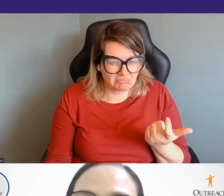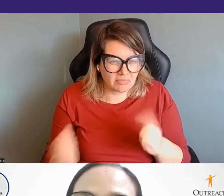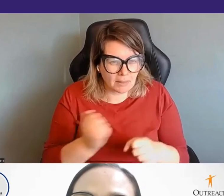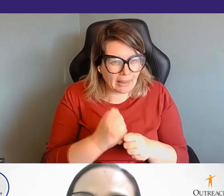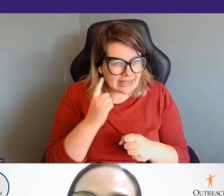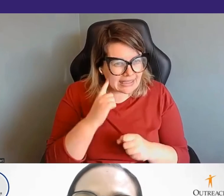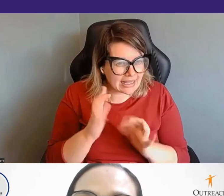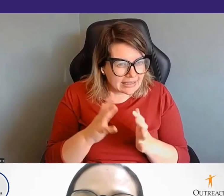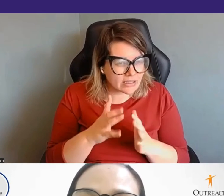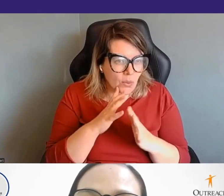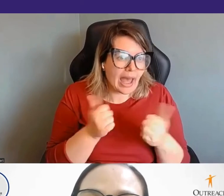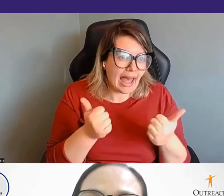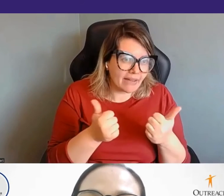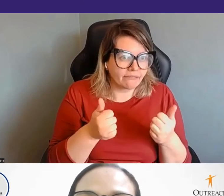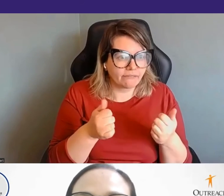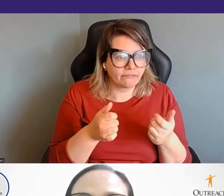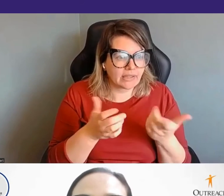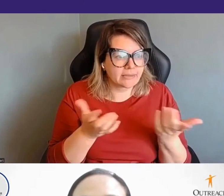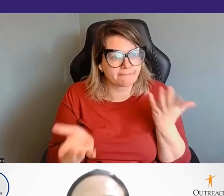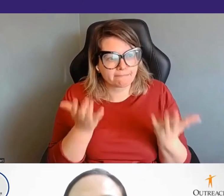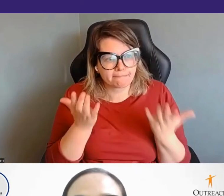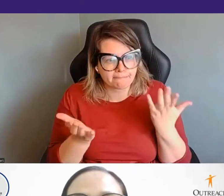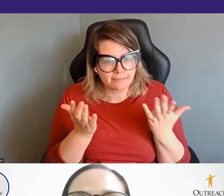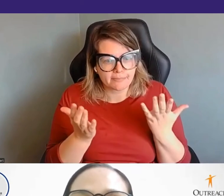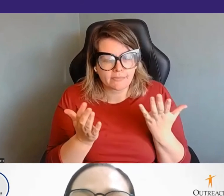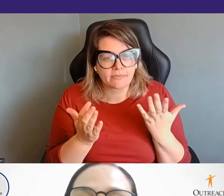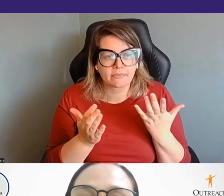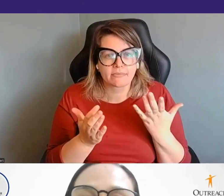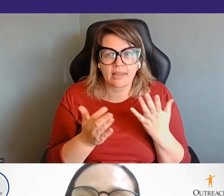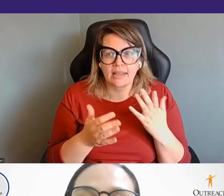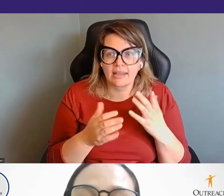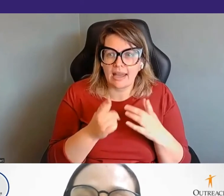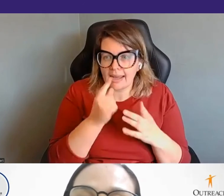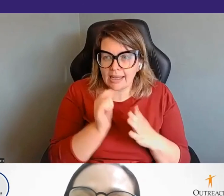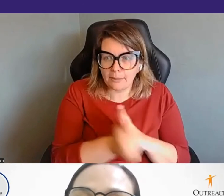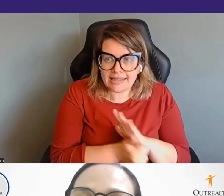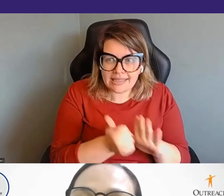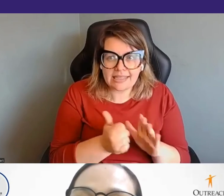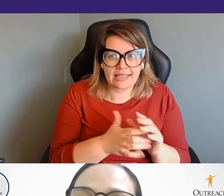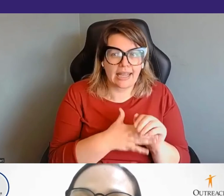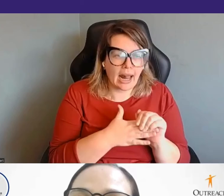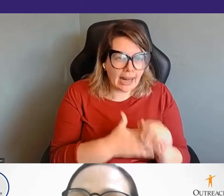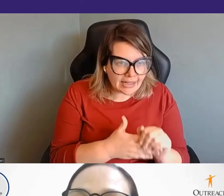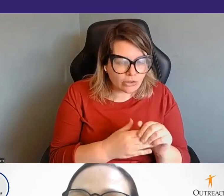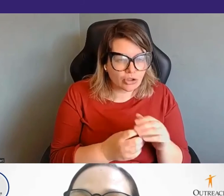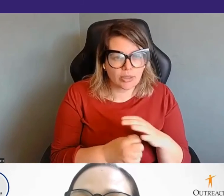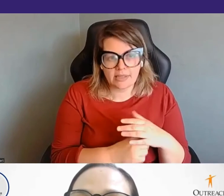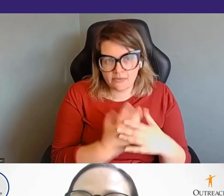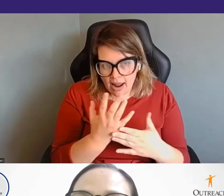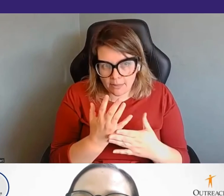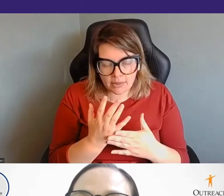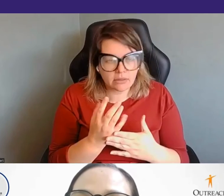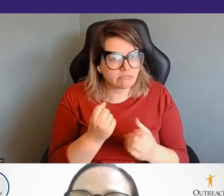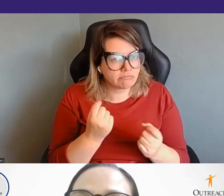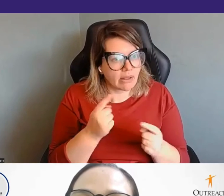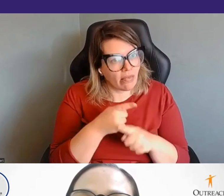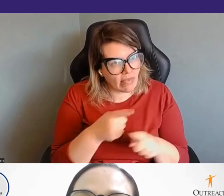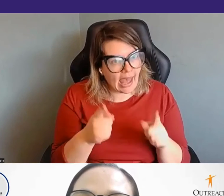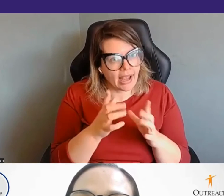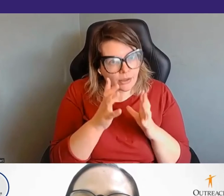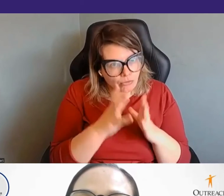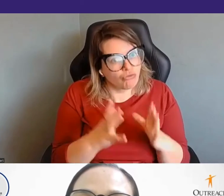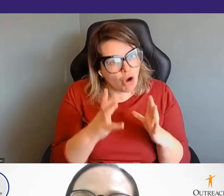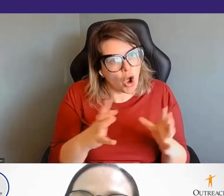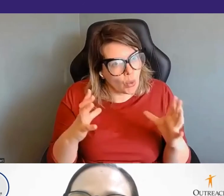two levels. It's more that it's the capacity strengthening, the leadership development, them recognizing that they are growing on